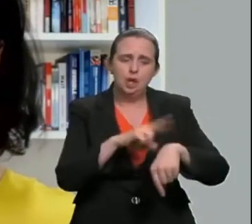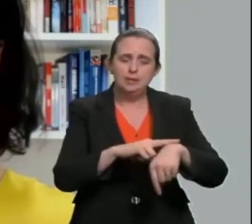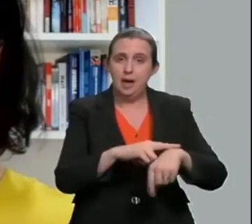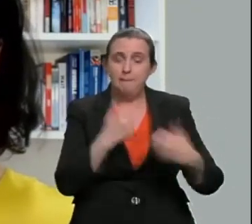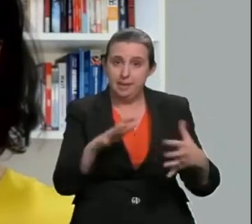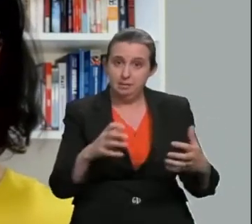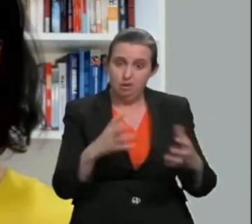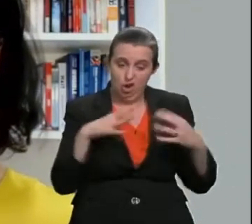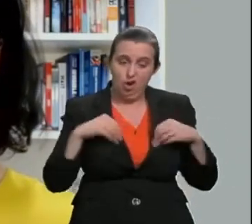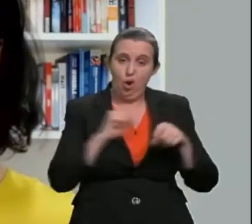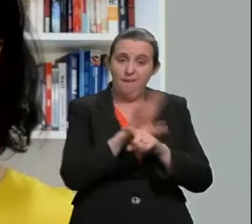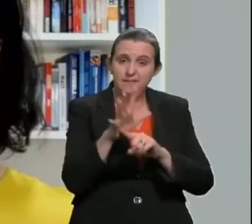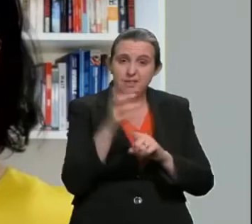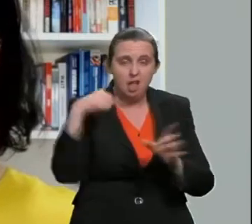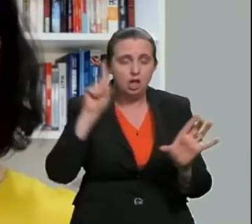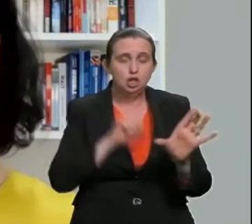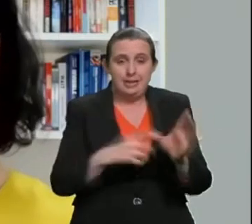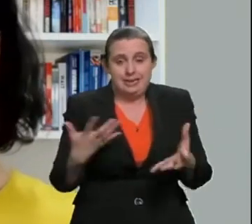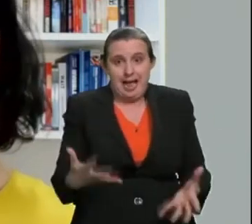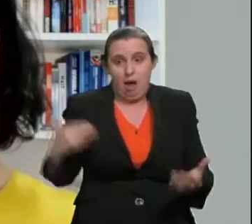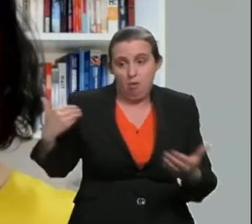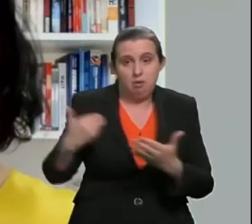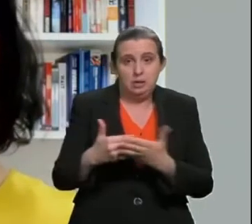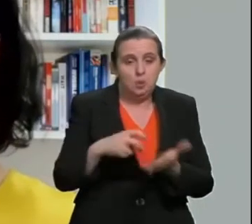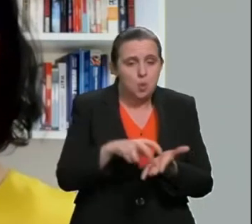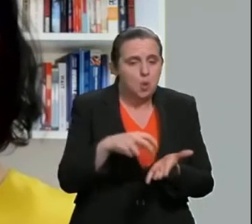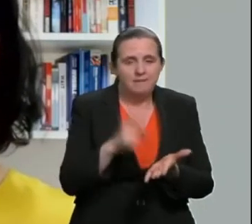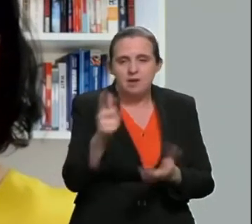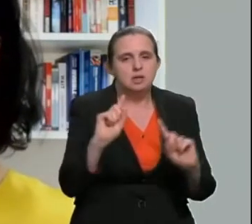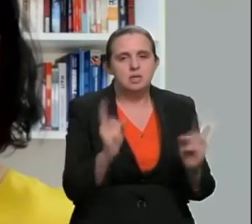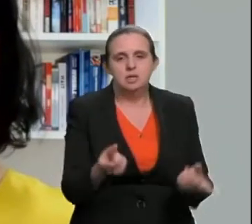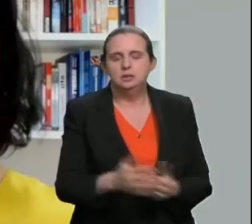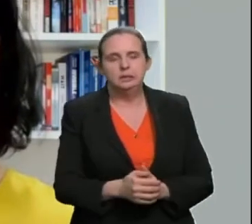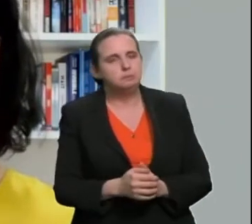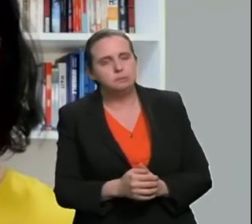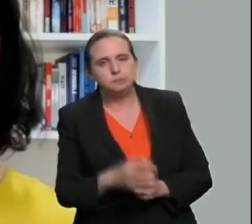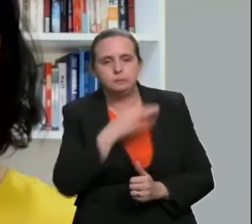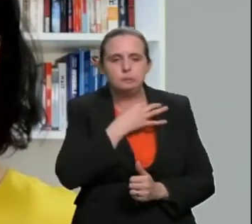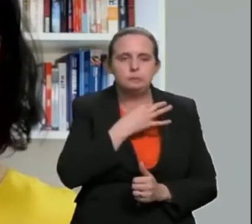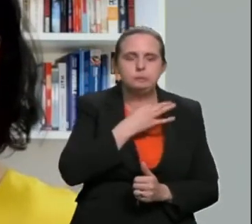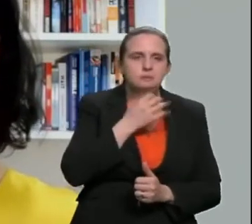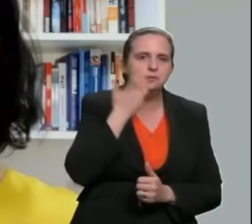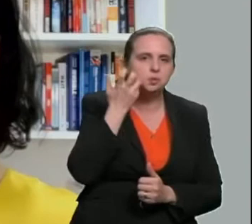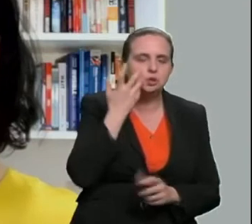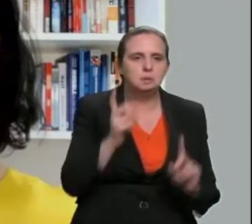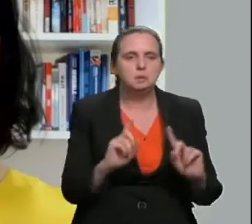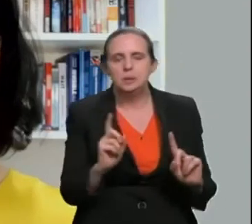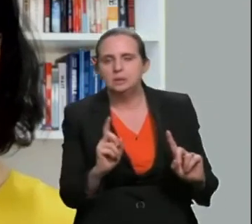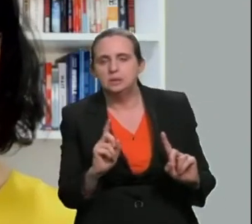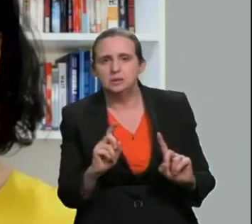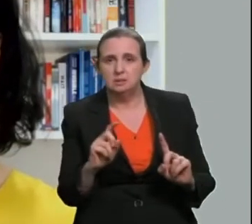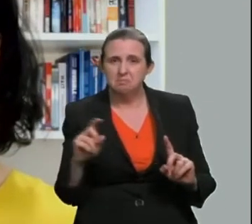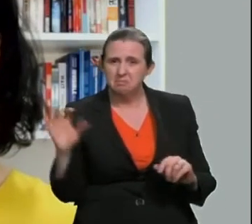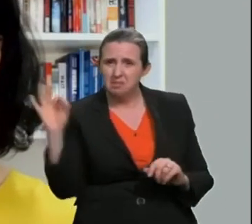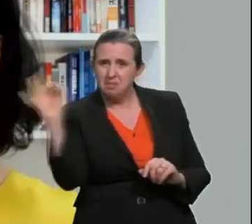alone manage a full day of work. Does the Prime Minister recognise that for this group, long COVID is an occupational disease? And will he